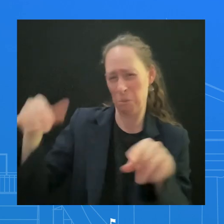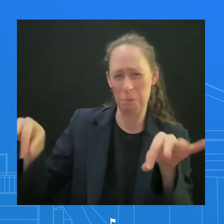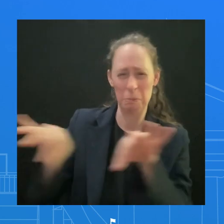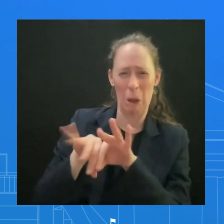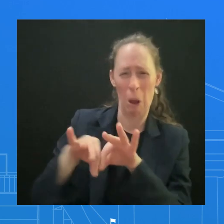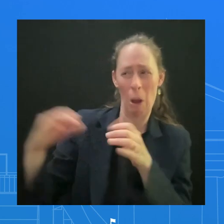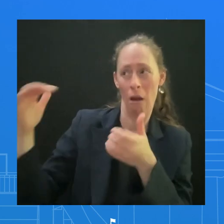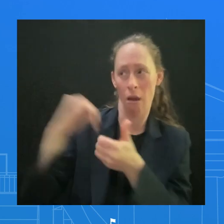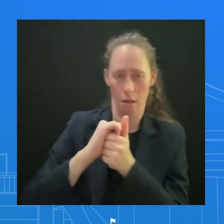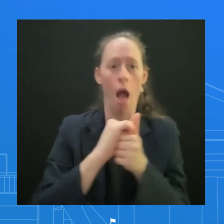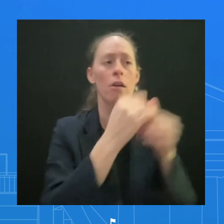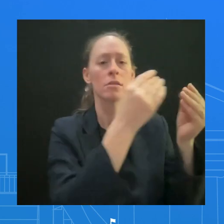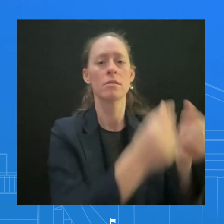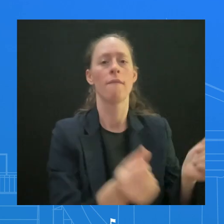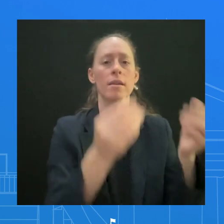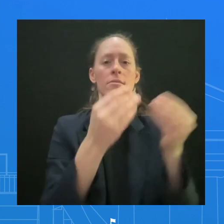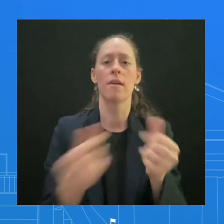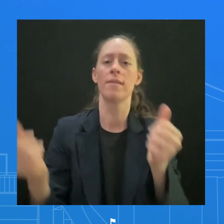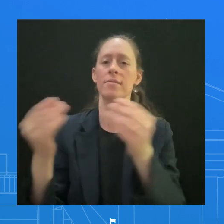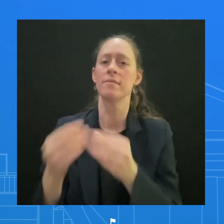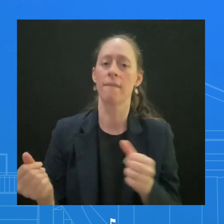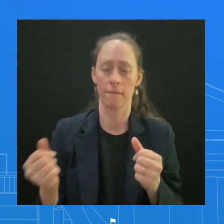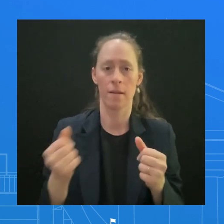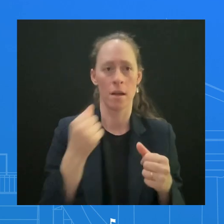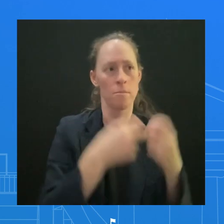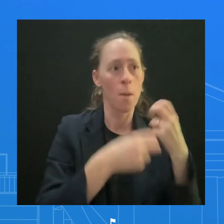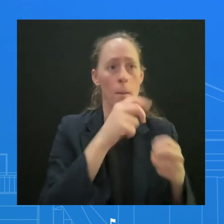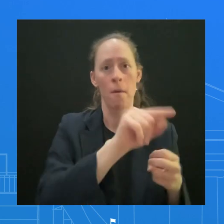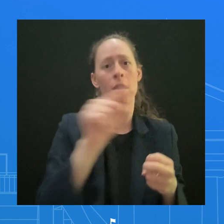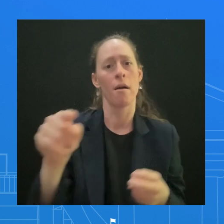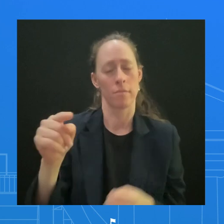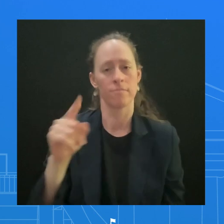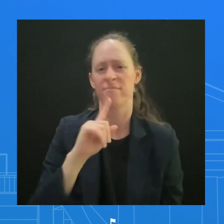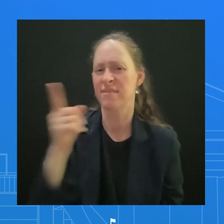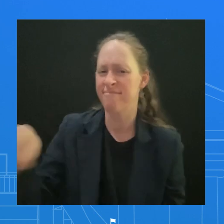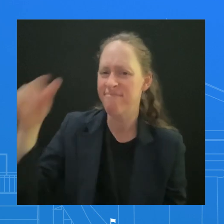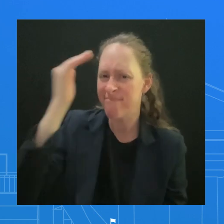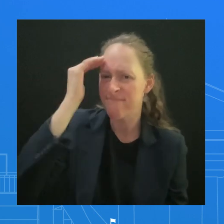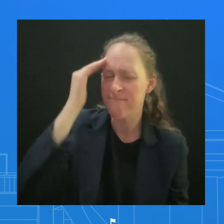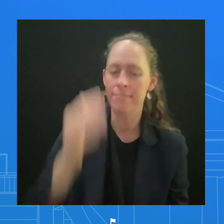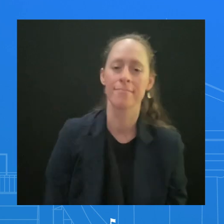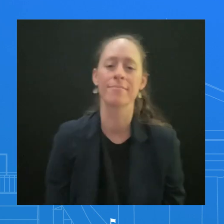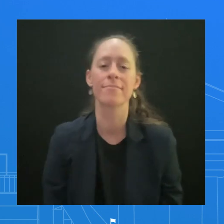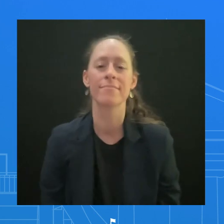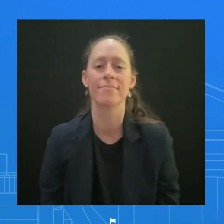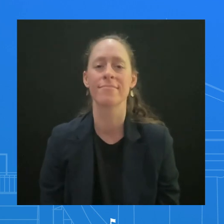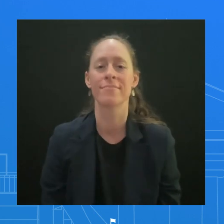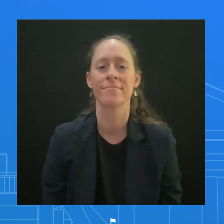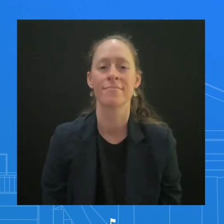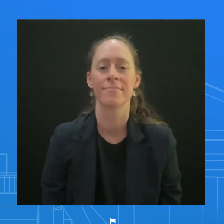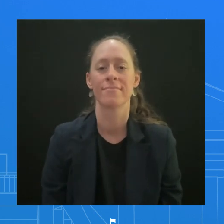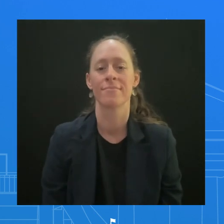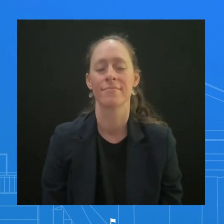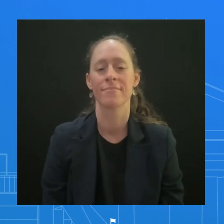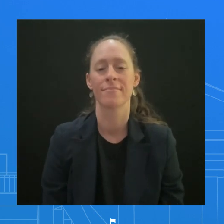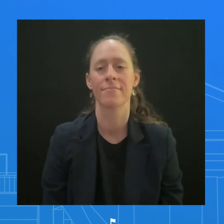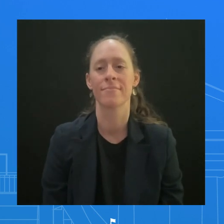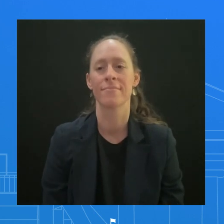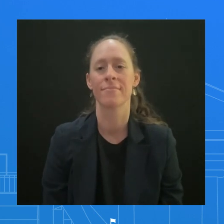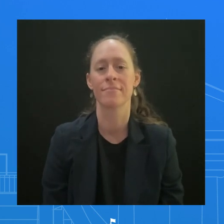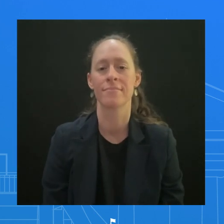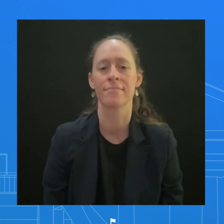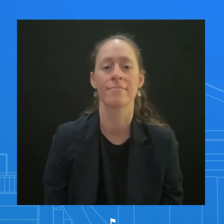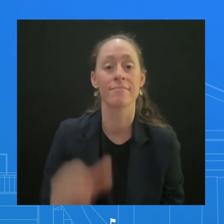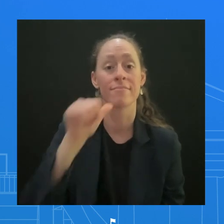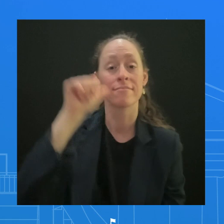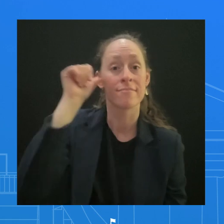clear during this visit. And as you all saw yesterday, or hopefully you saw, a pretty robust set of deliverables on all of those fronts, very, very